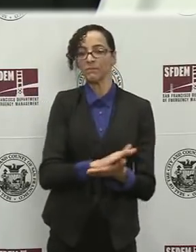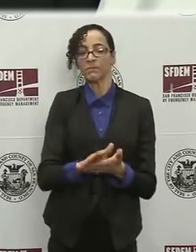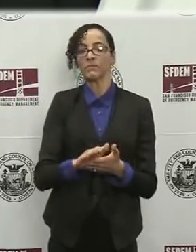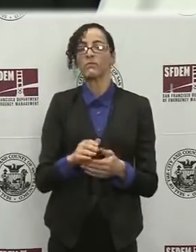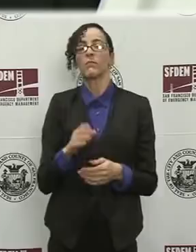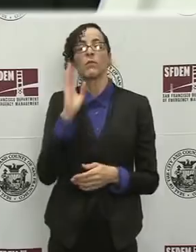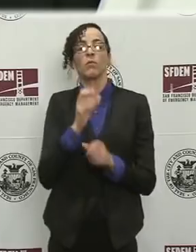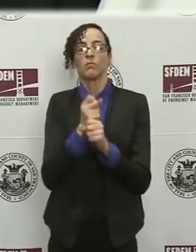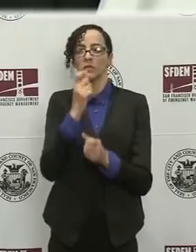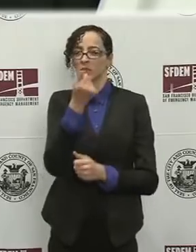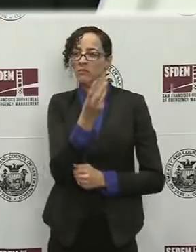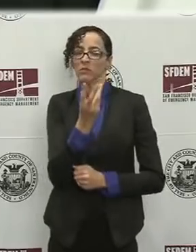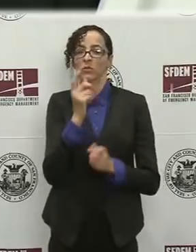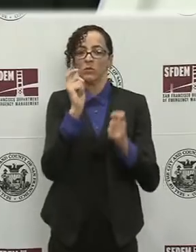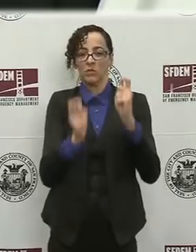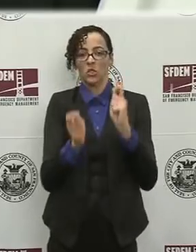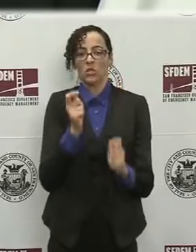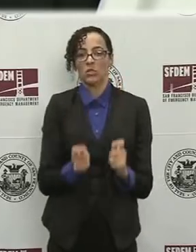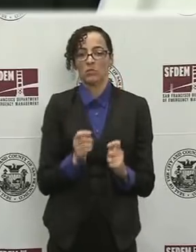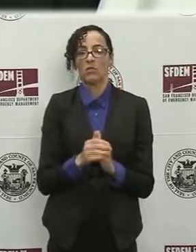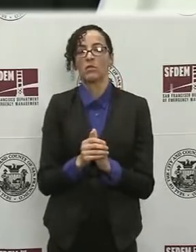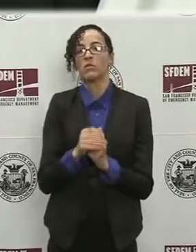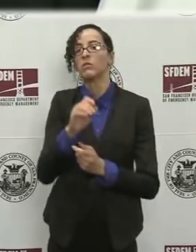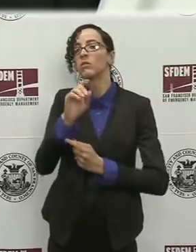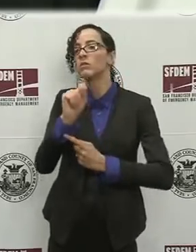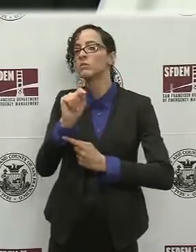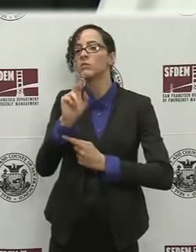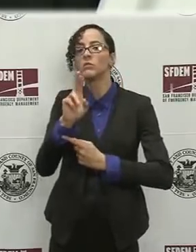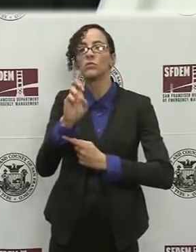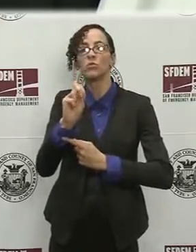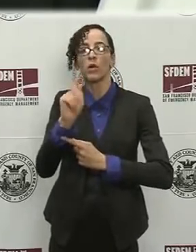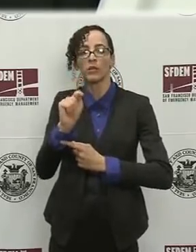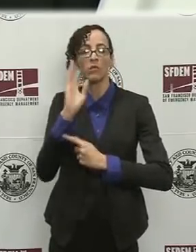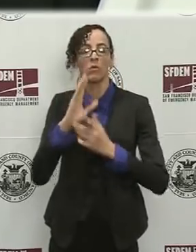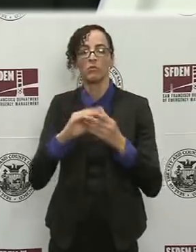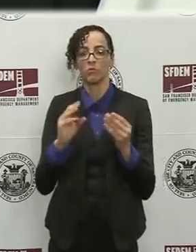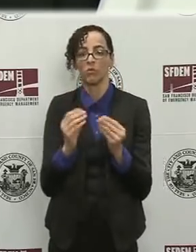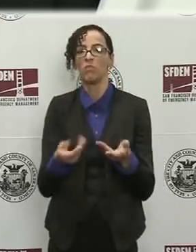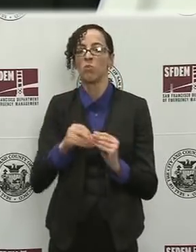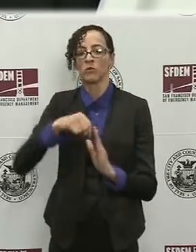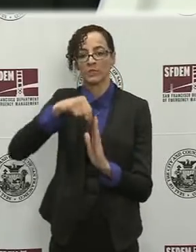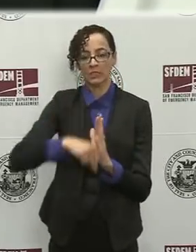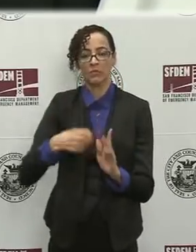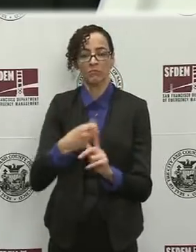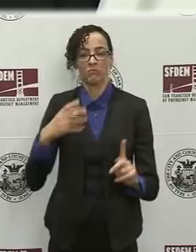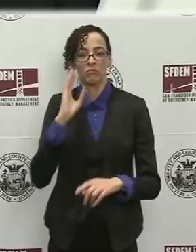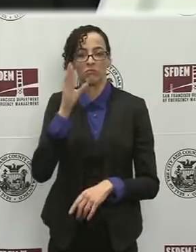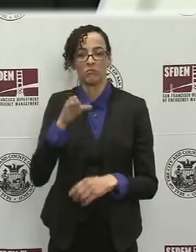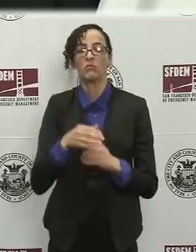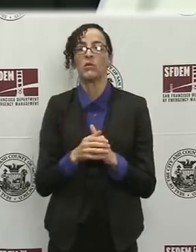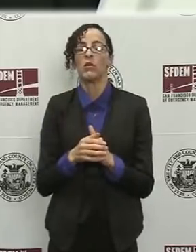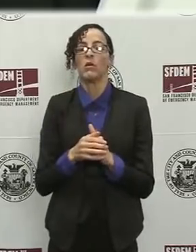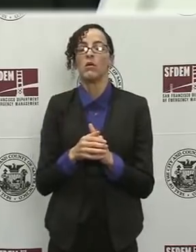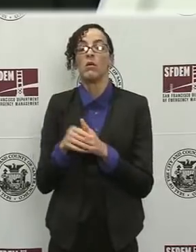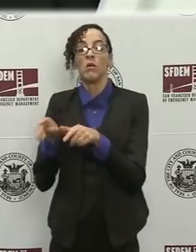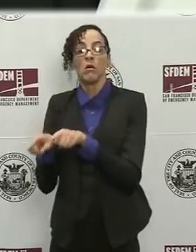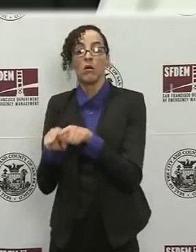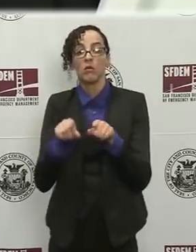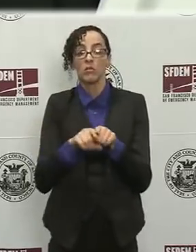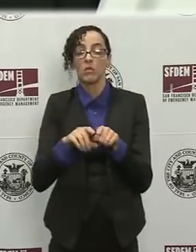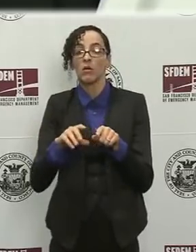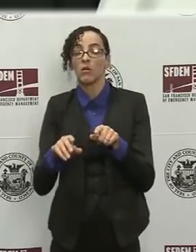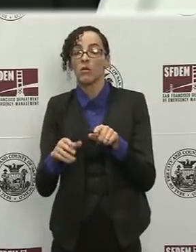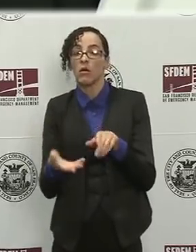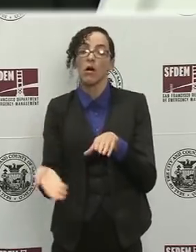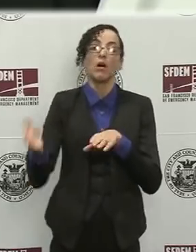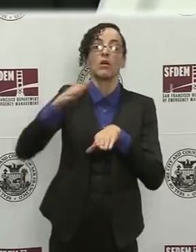will be made, and Trent will talk a little bit more about that. In addition to more hotel rooms to create space in